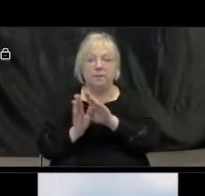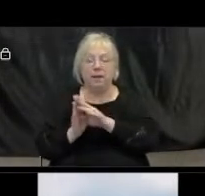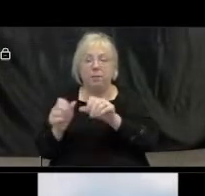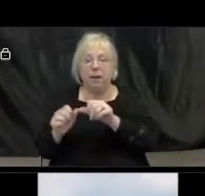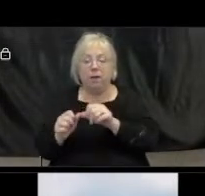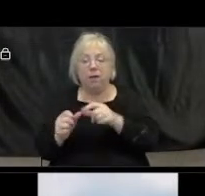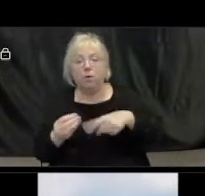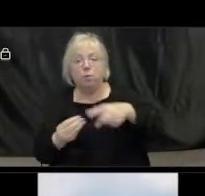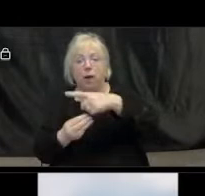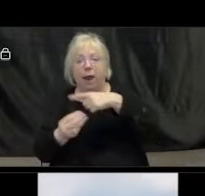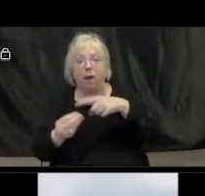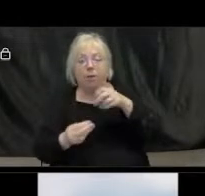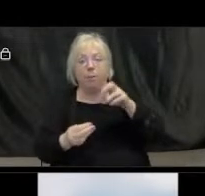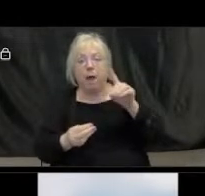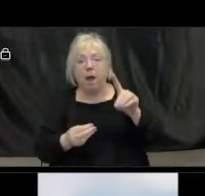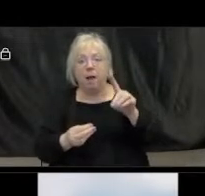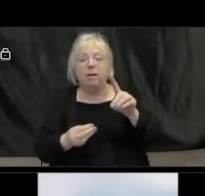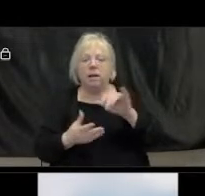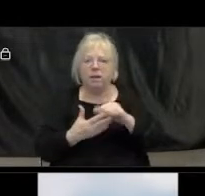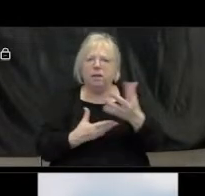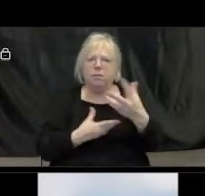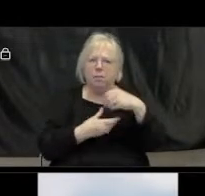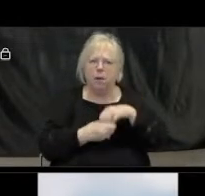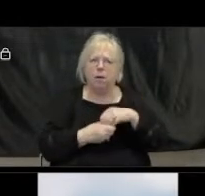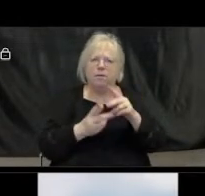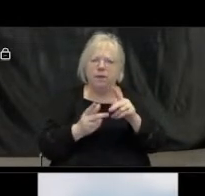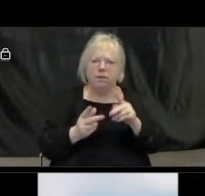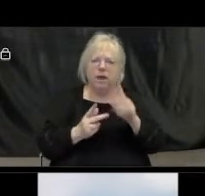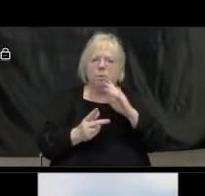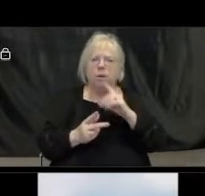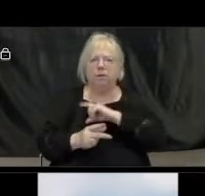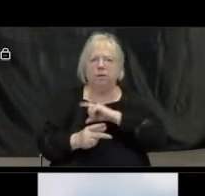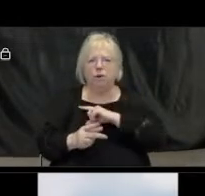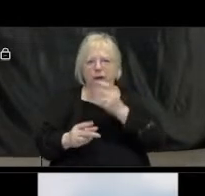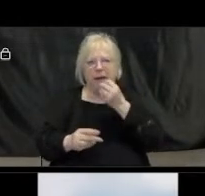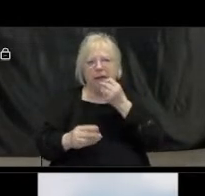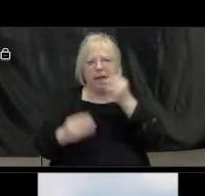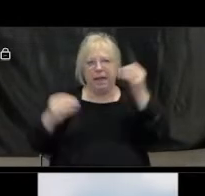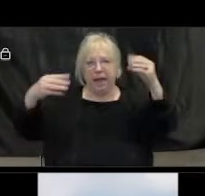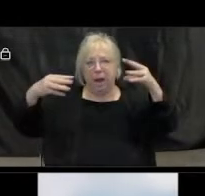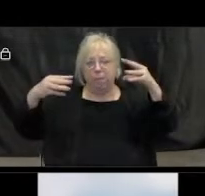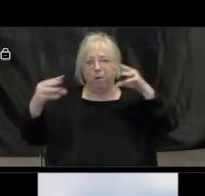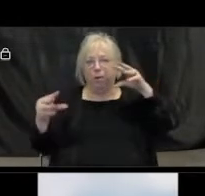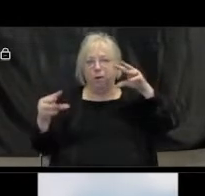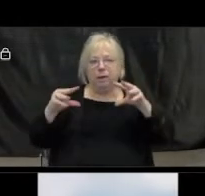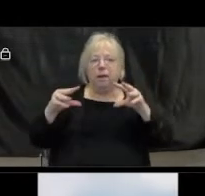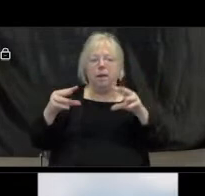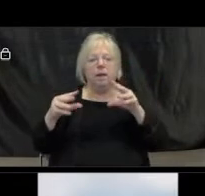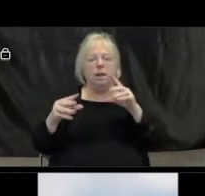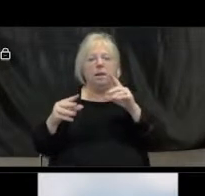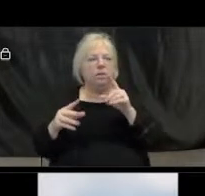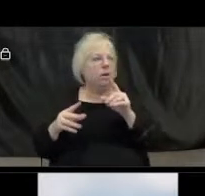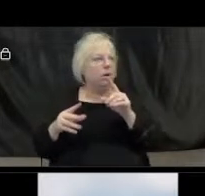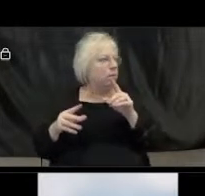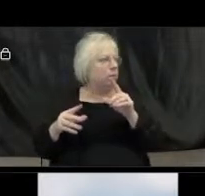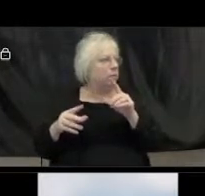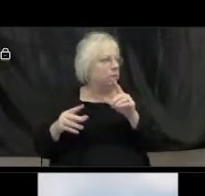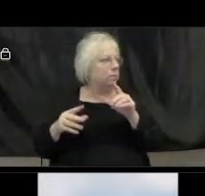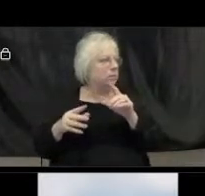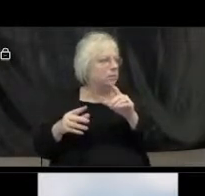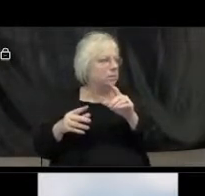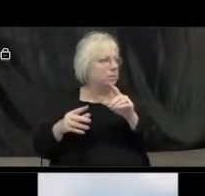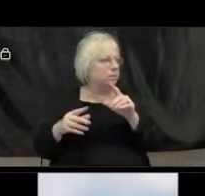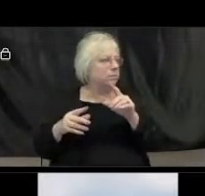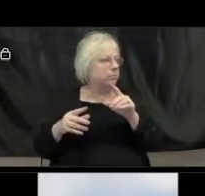the pond and near the pond, and that's part of the site. We'll have security cameras and other things like that. So as far as what they're experiencing now with beer cans and